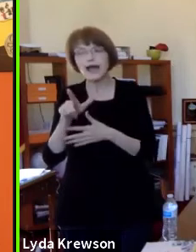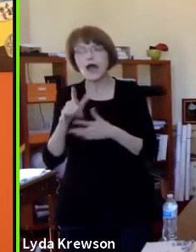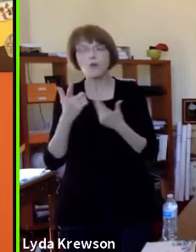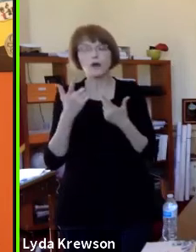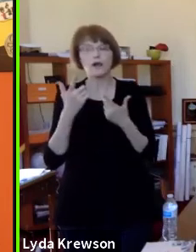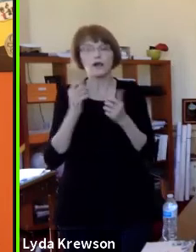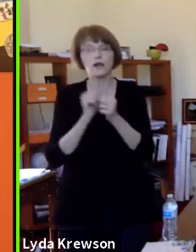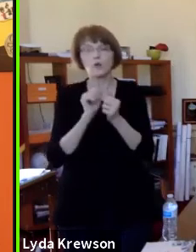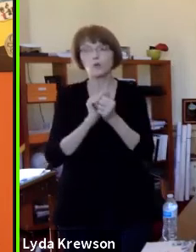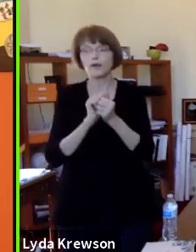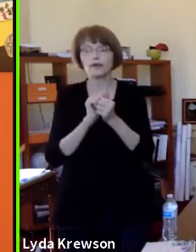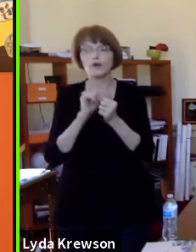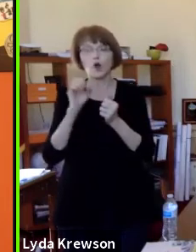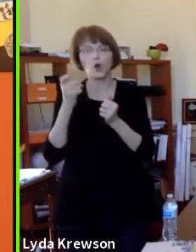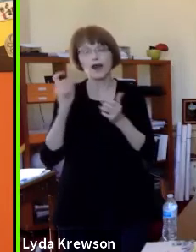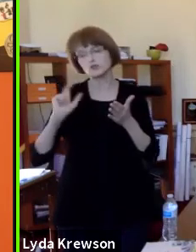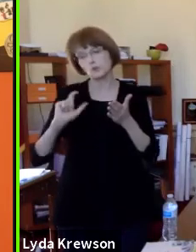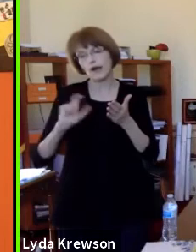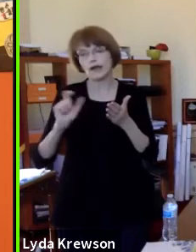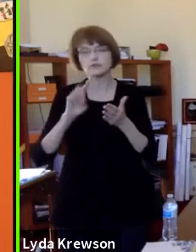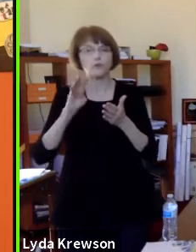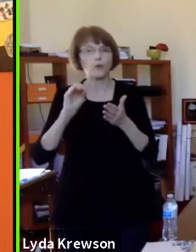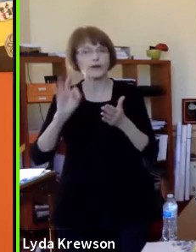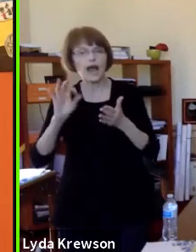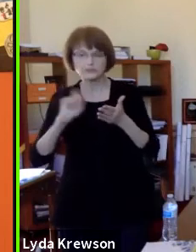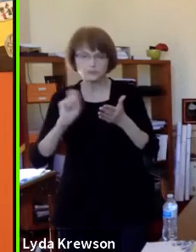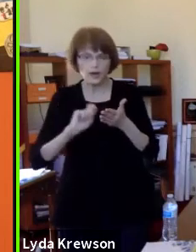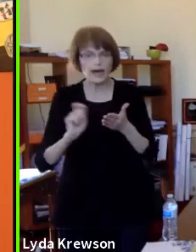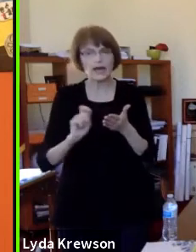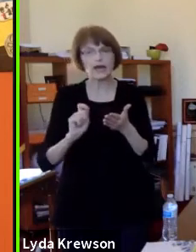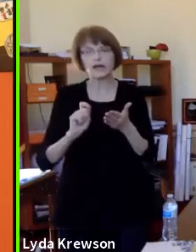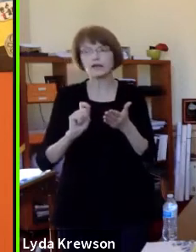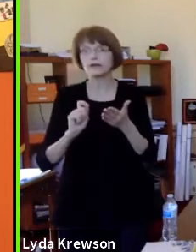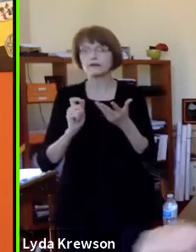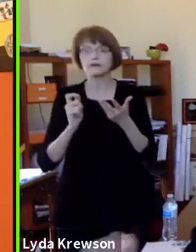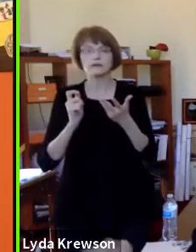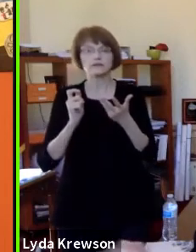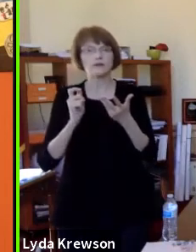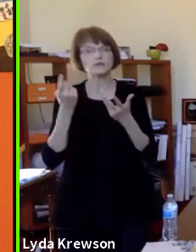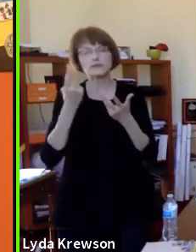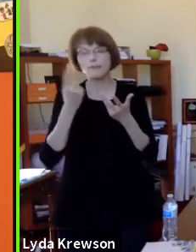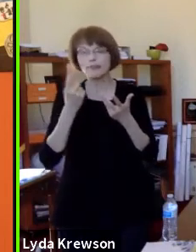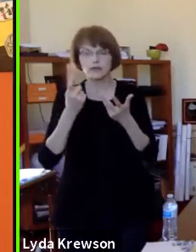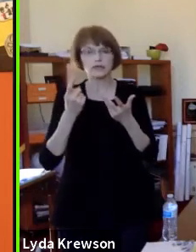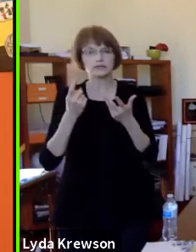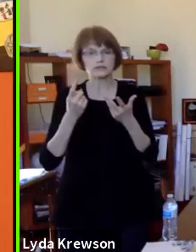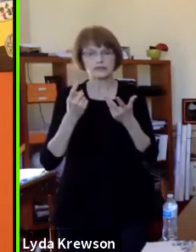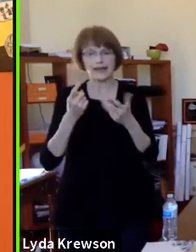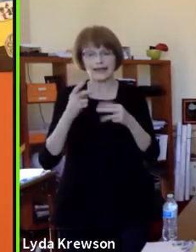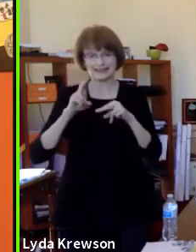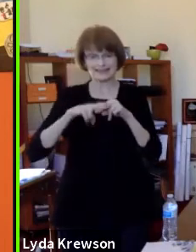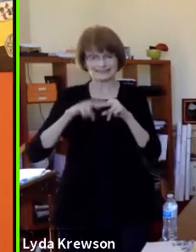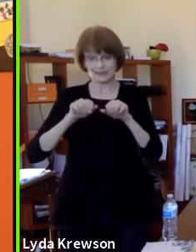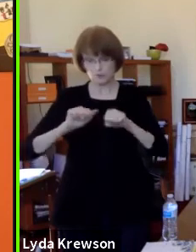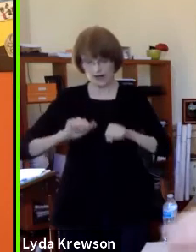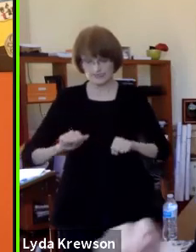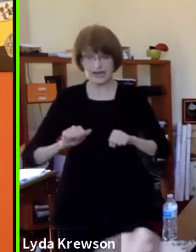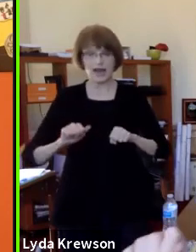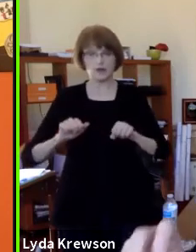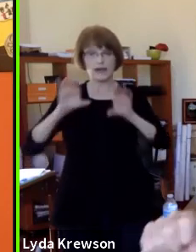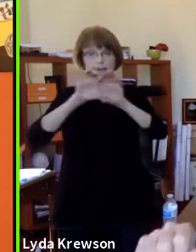Clorox spray on it, 409. But if you have a sanitary wipe down the seat, and there's a little